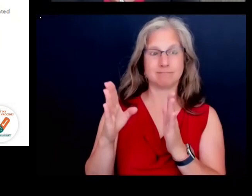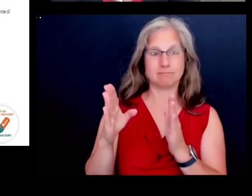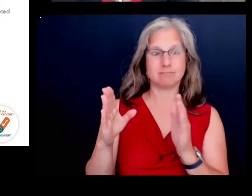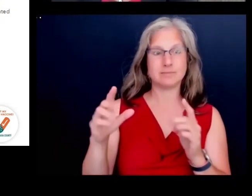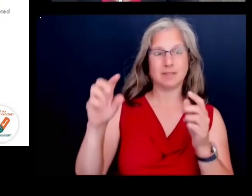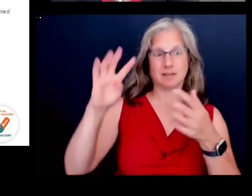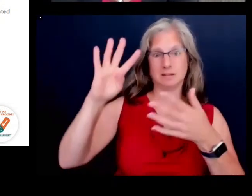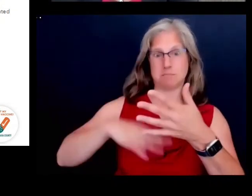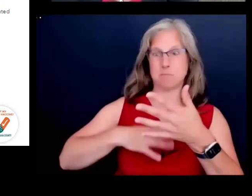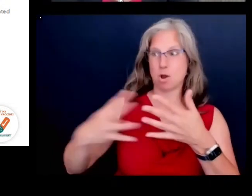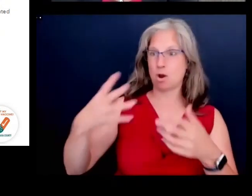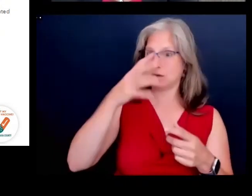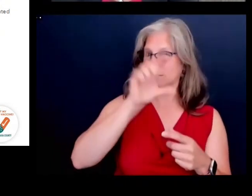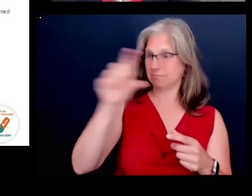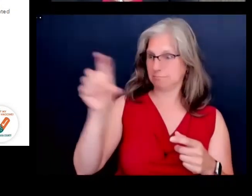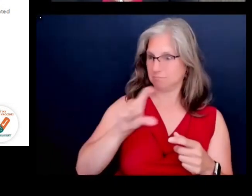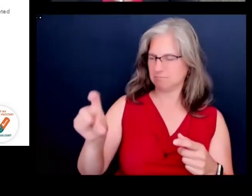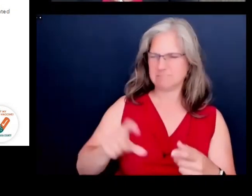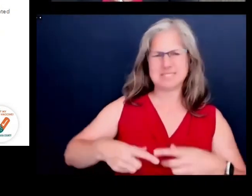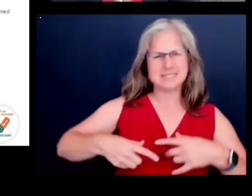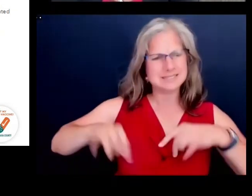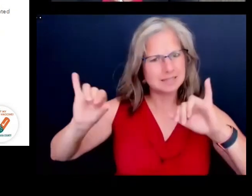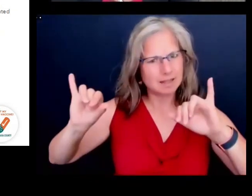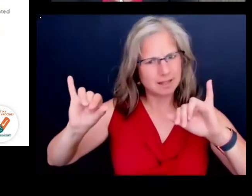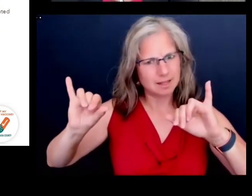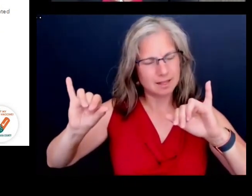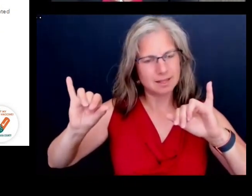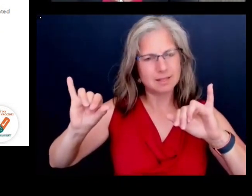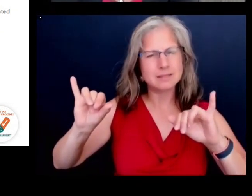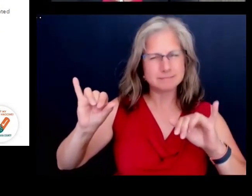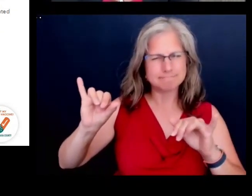To the right, the bar chart, we are still seeing